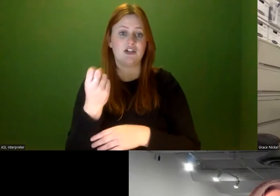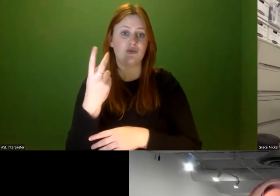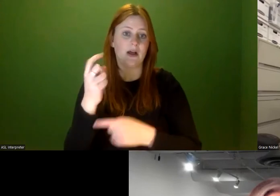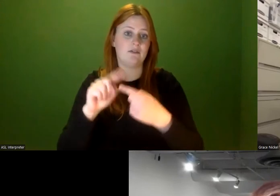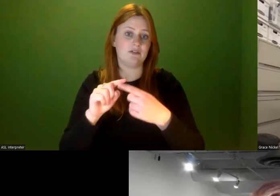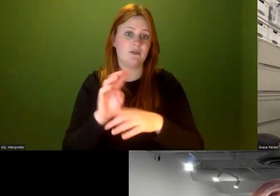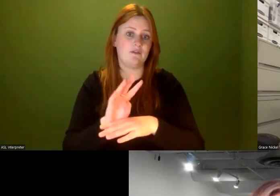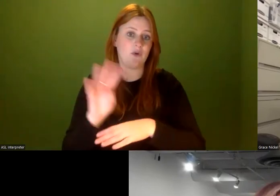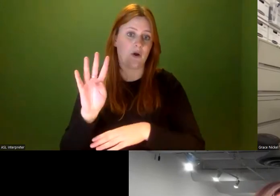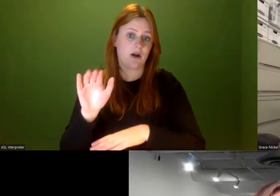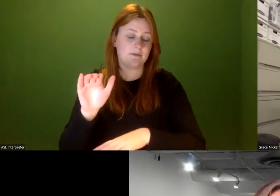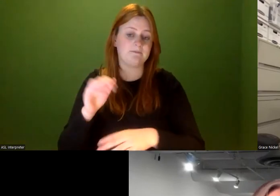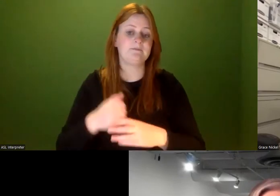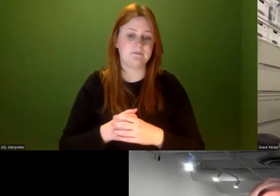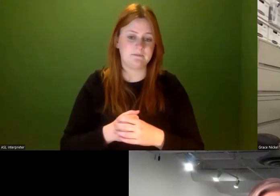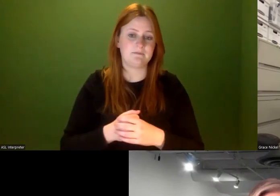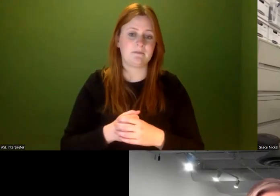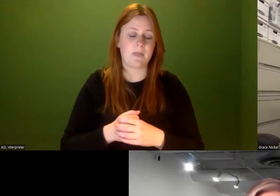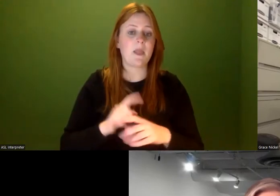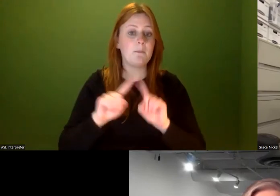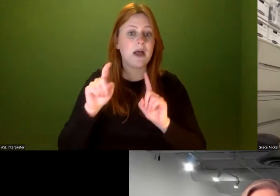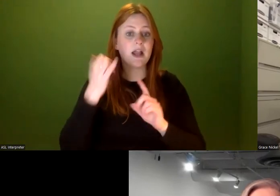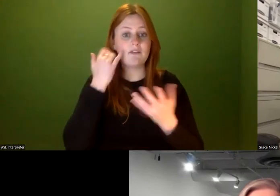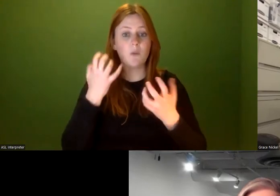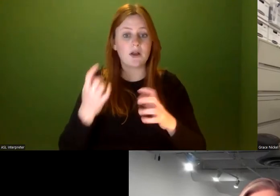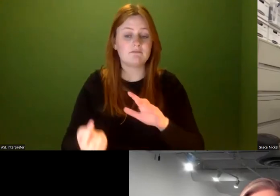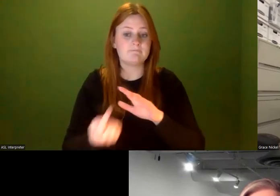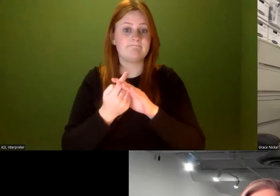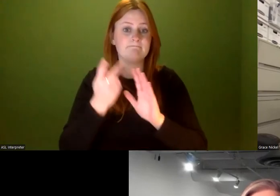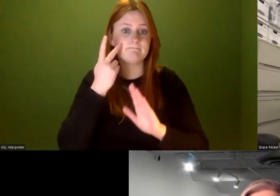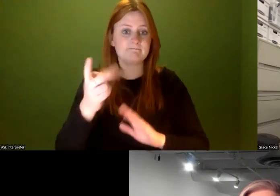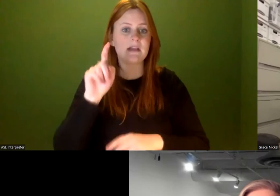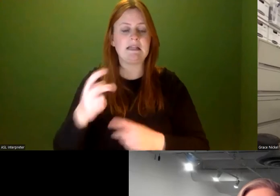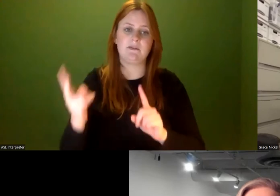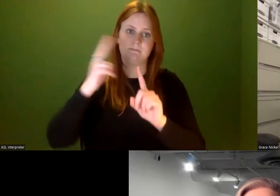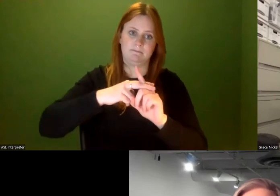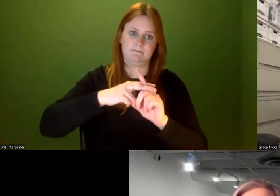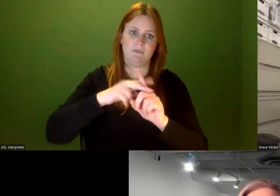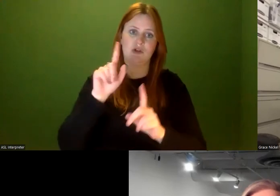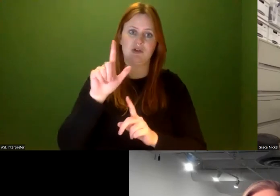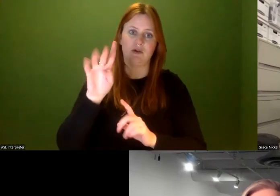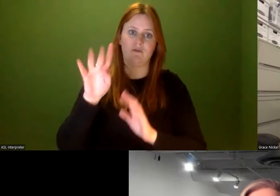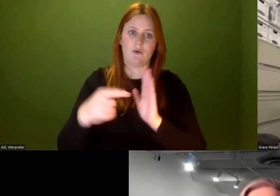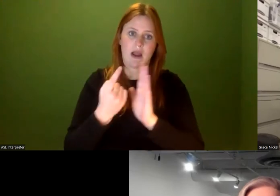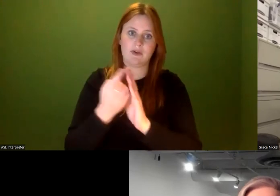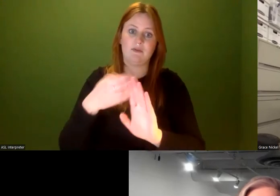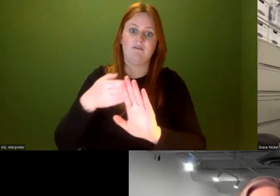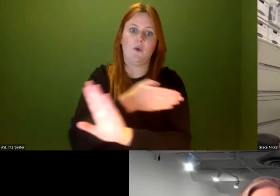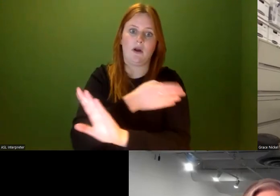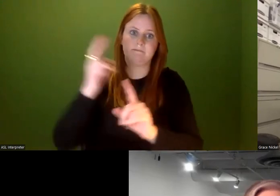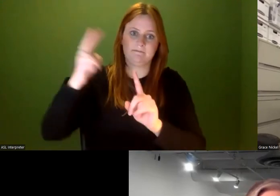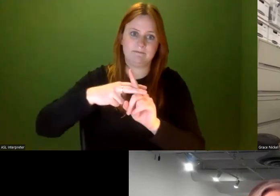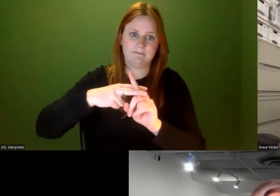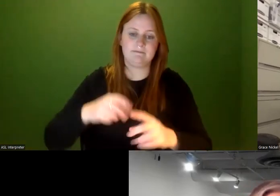to make an appointment to actually visit the exhibition at least 24 hours in advance. So if you go to Gallery 1CO3's